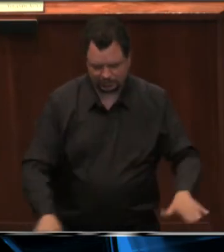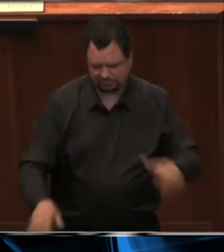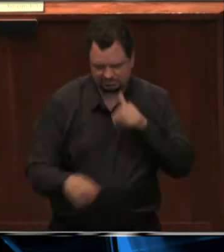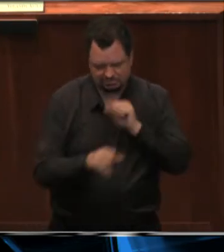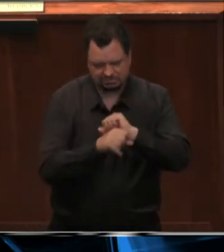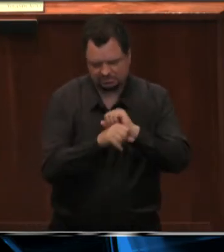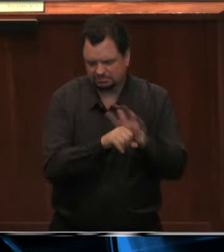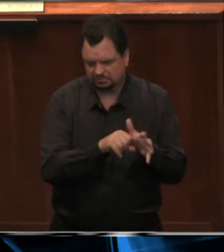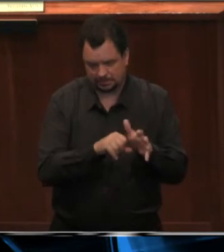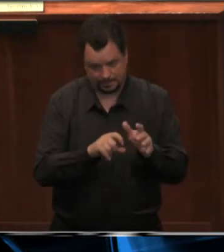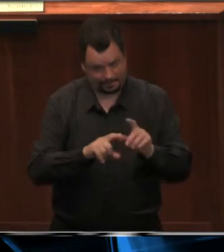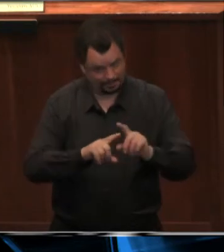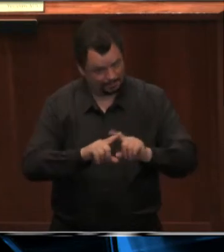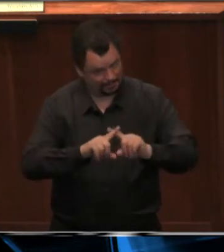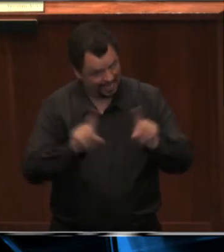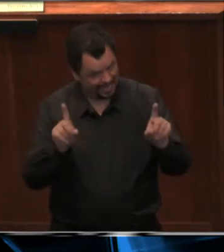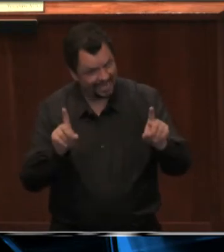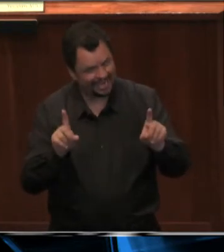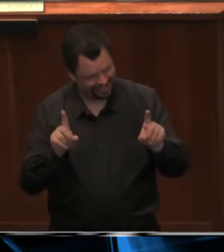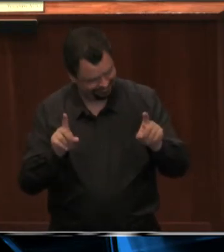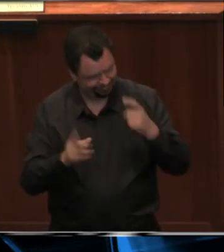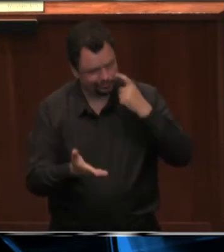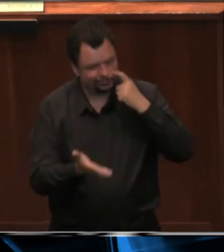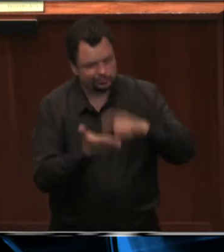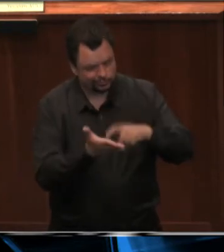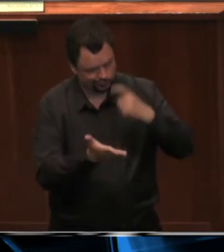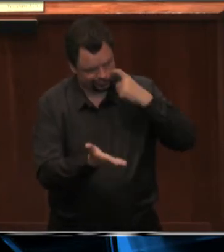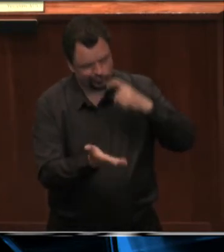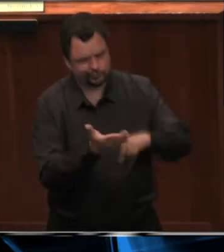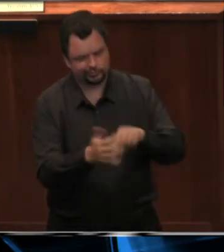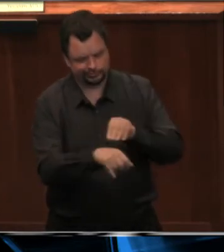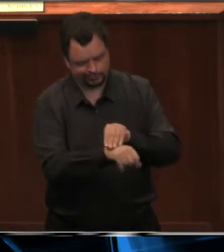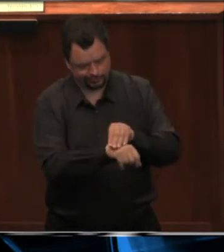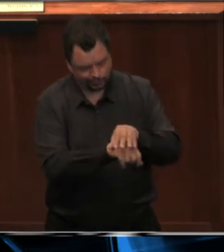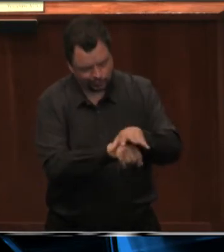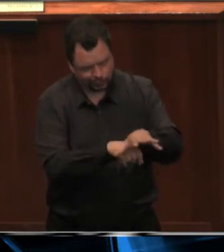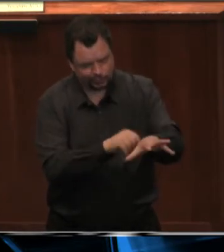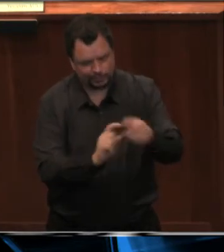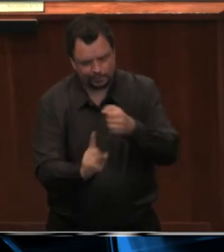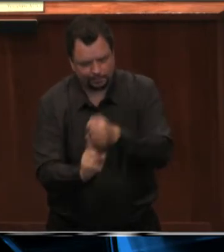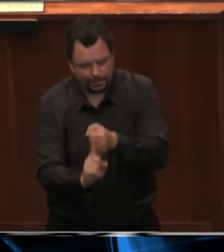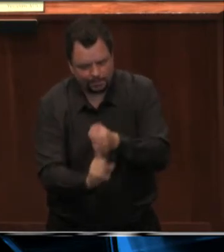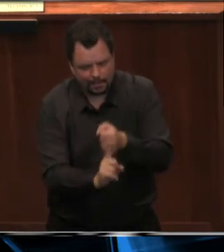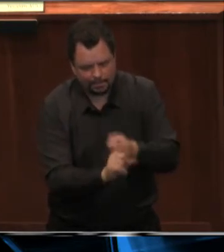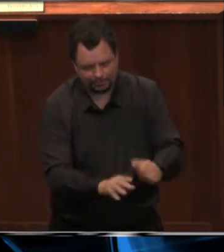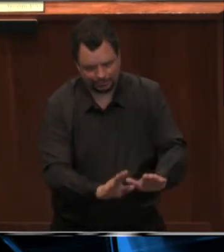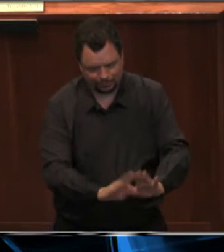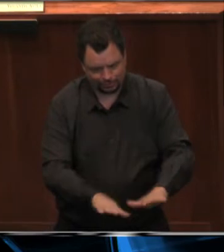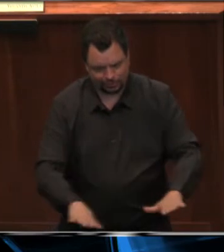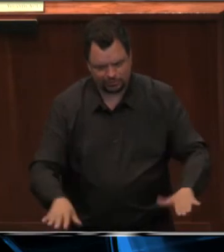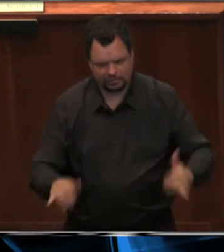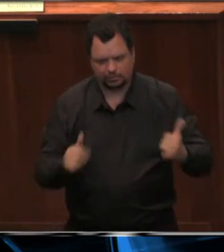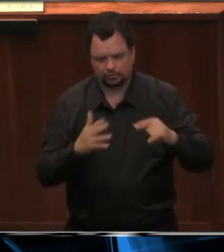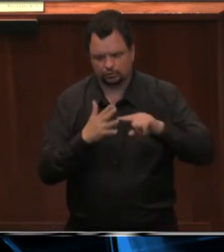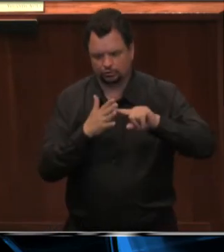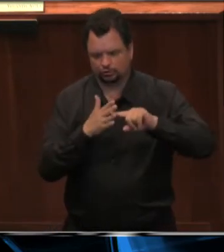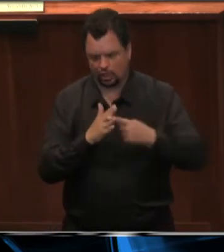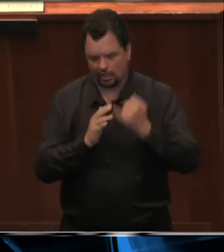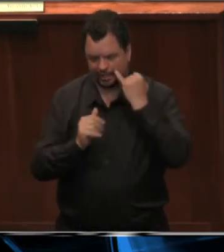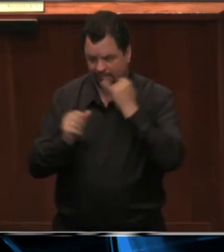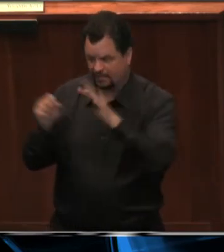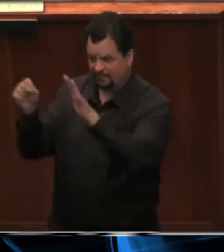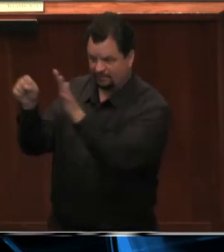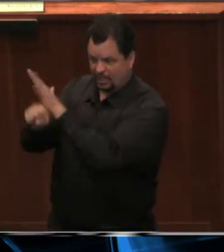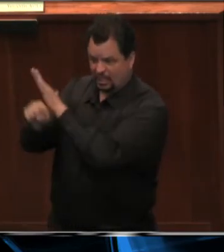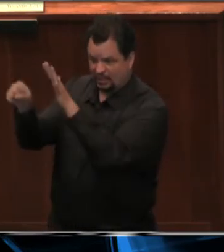However, they will be impacted based on overflow if we were to have to move into any kind of surge capacity. And we will